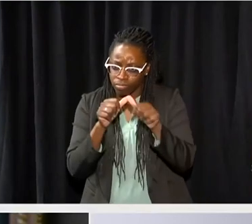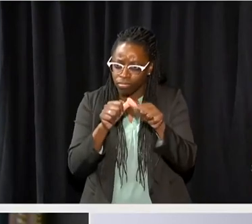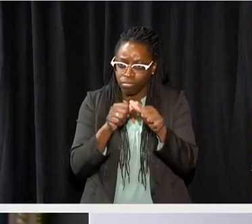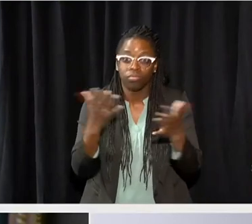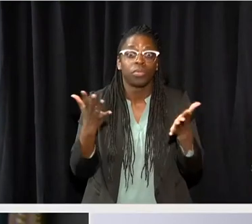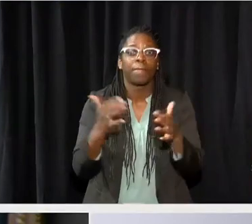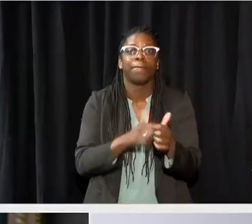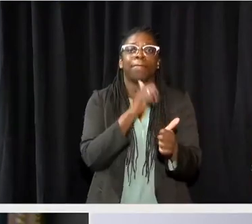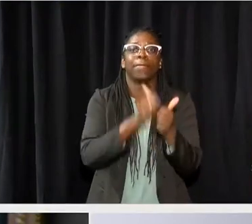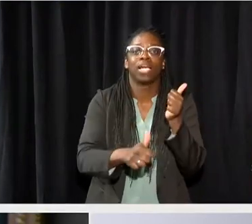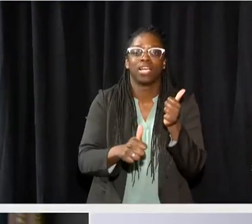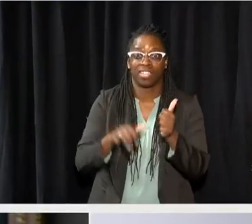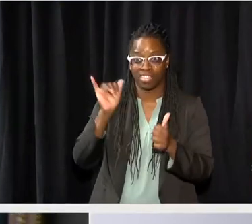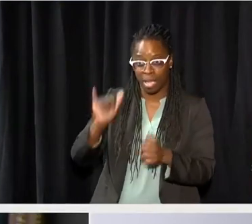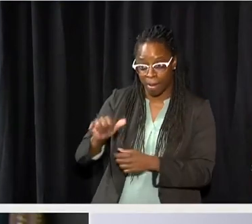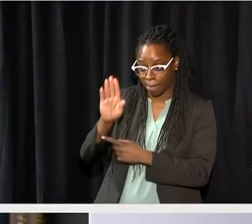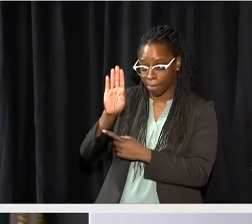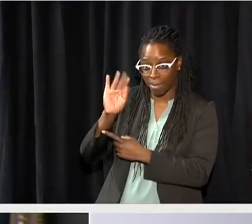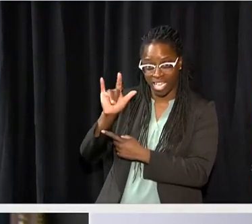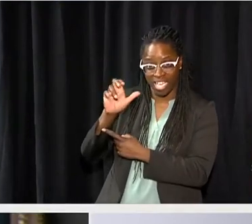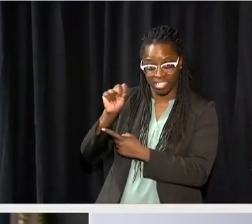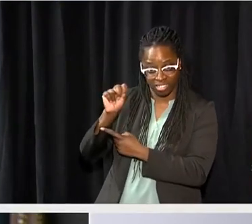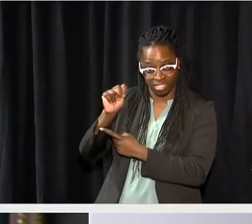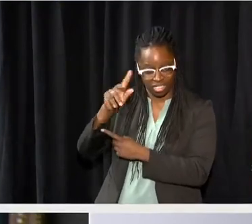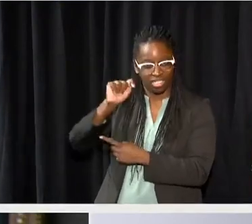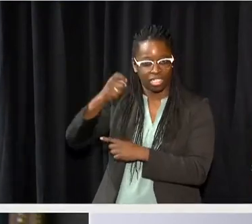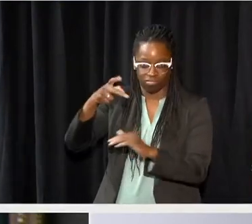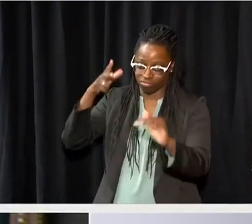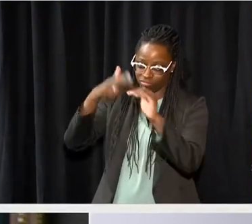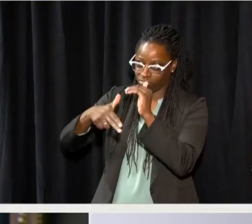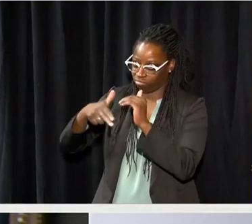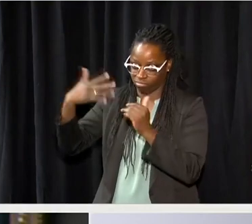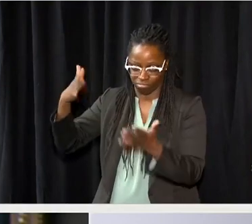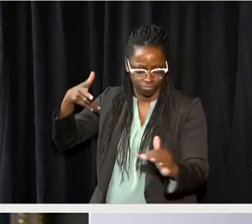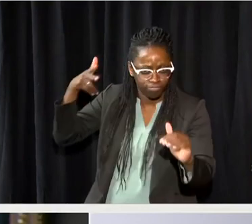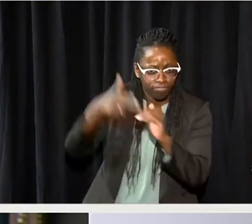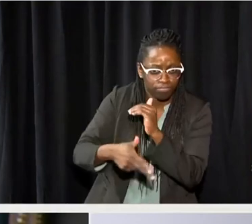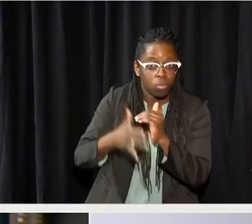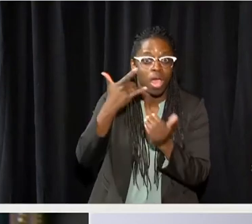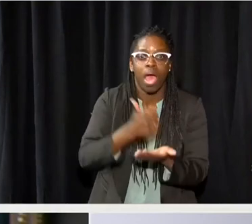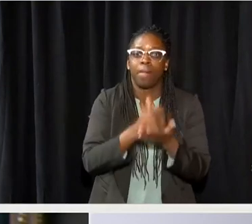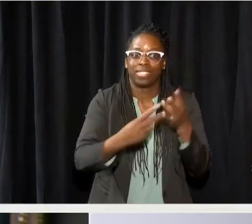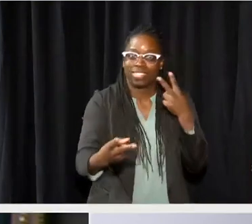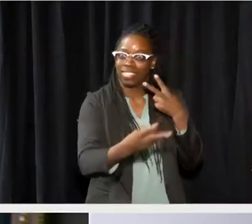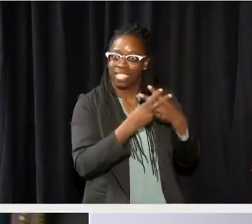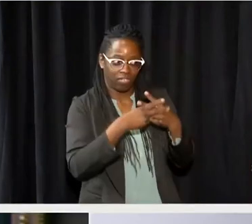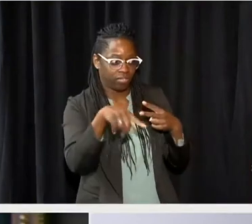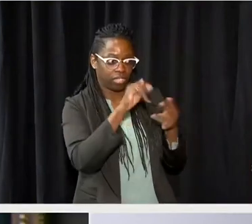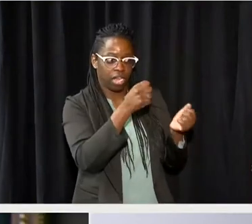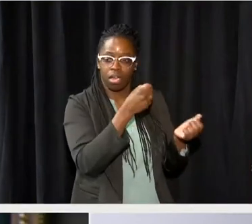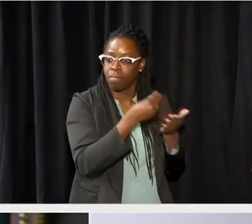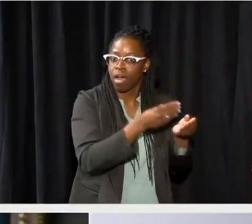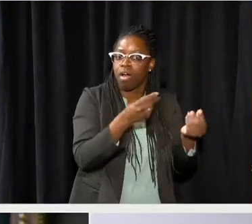a billion-dollar tax cut this year that will save money for everyone in this